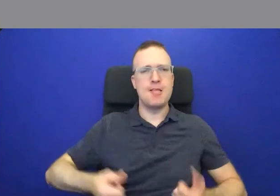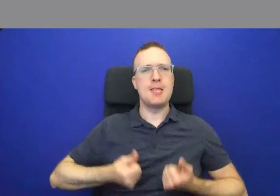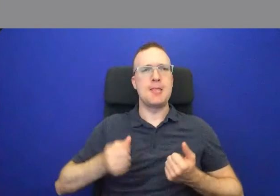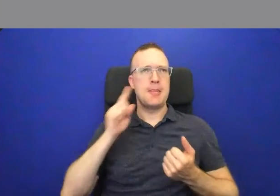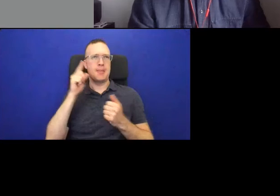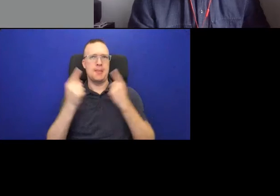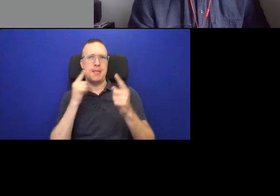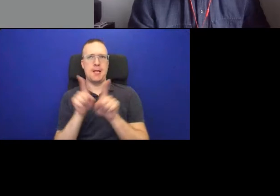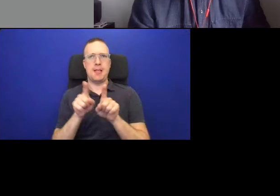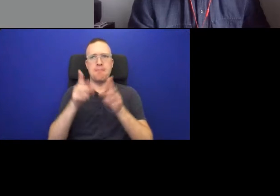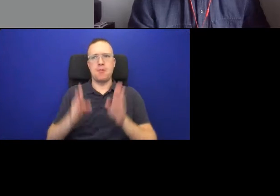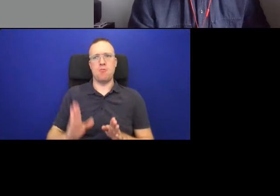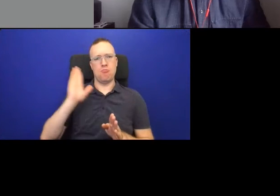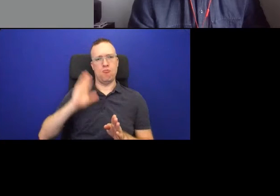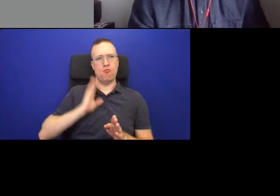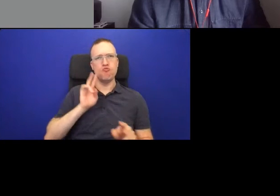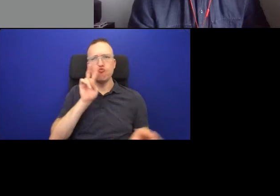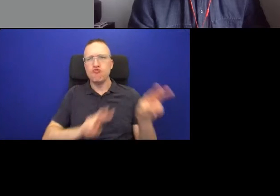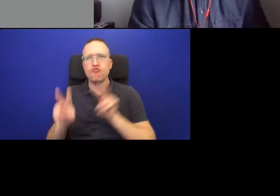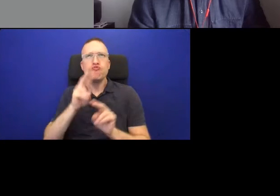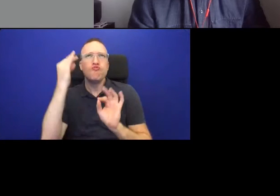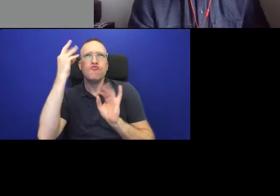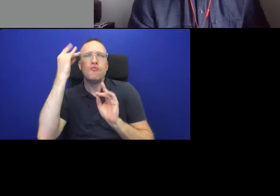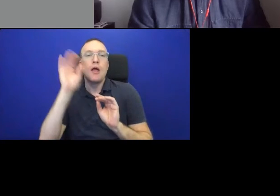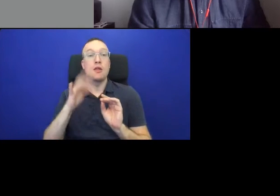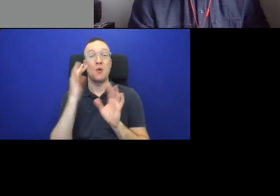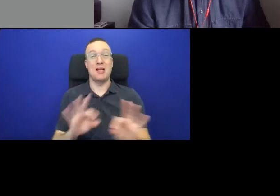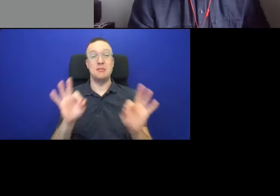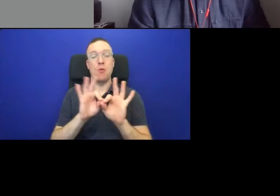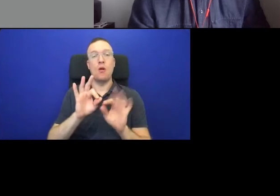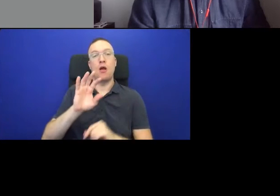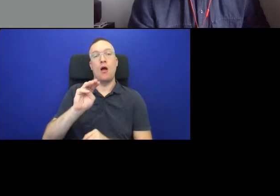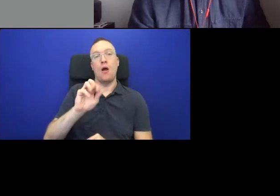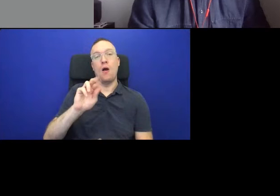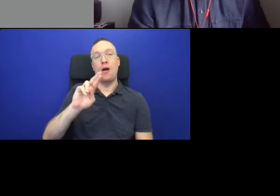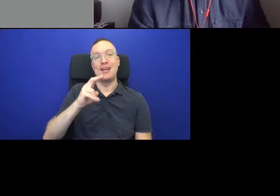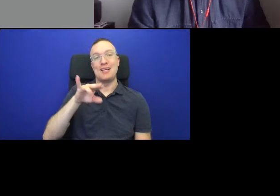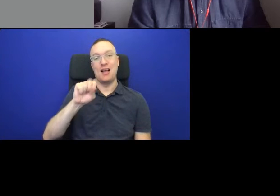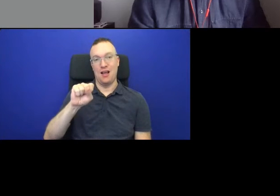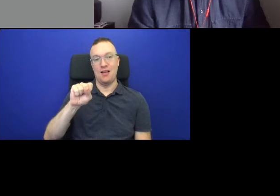why using artifacts and archives is so important to us as historians.